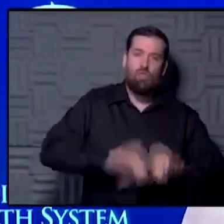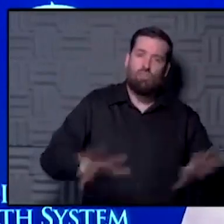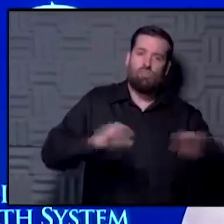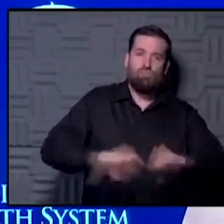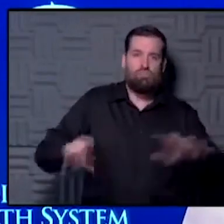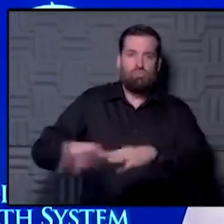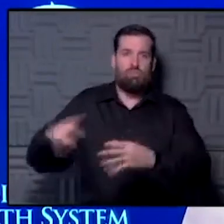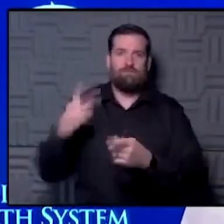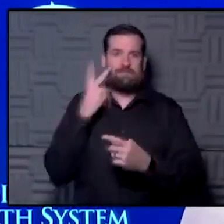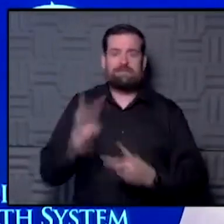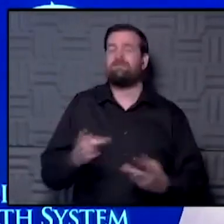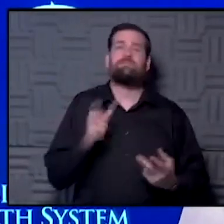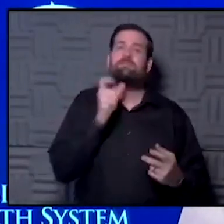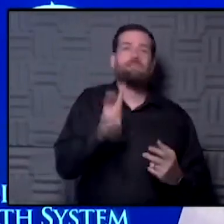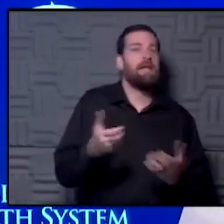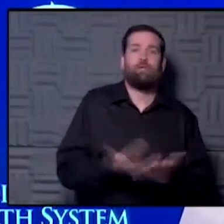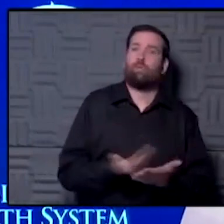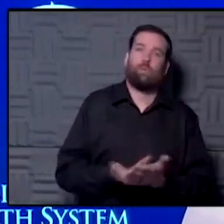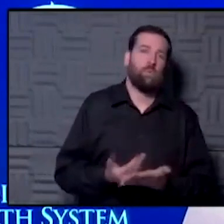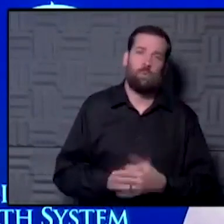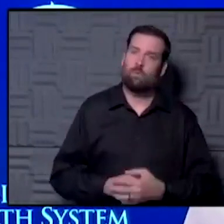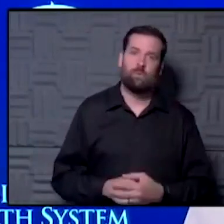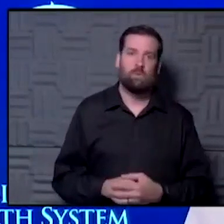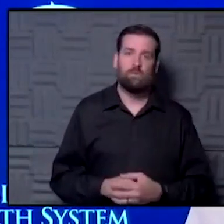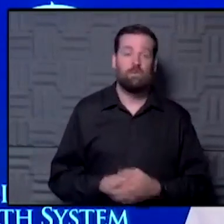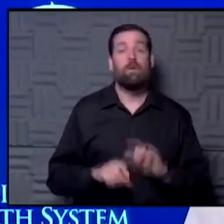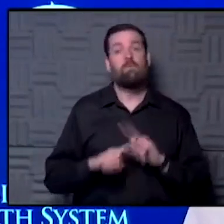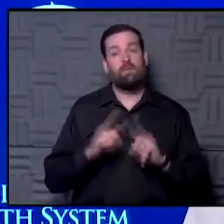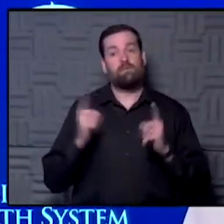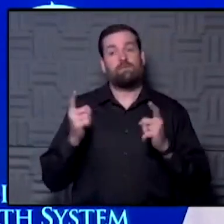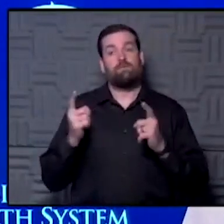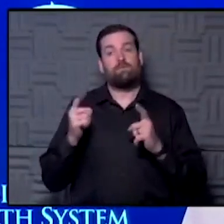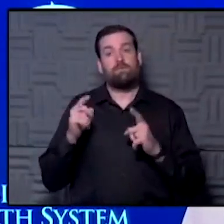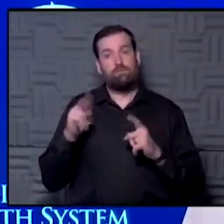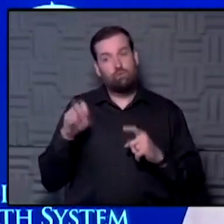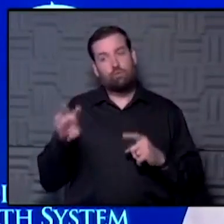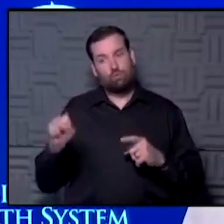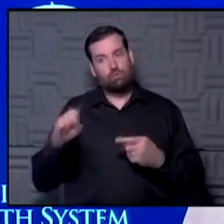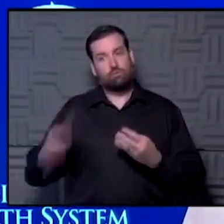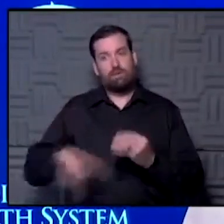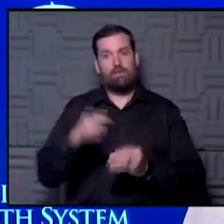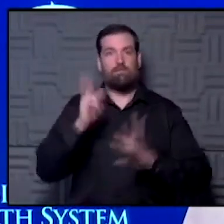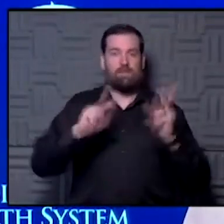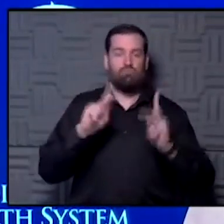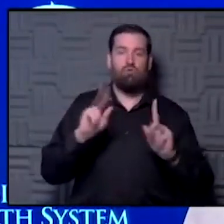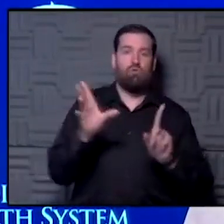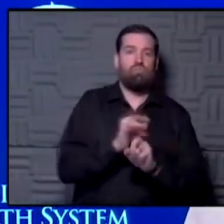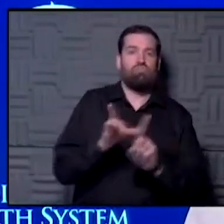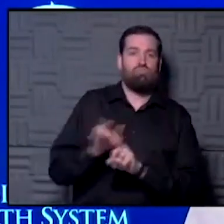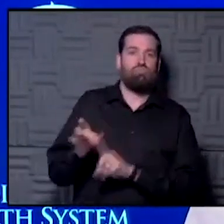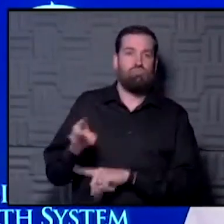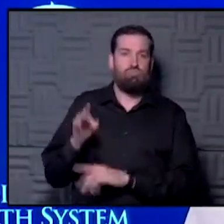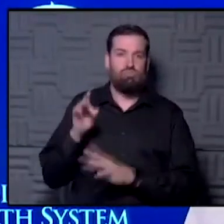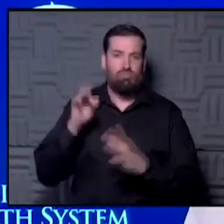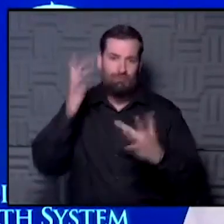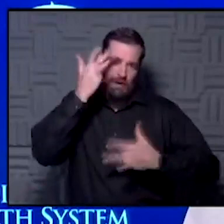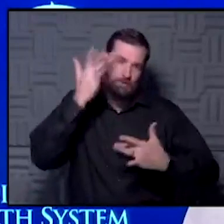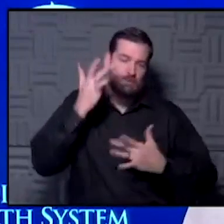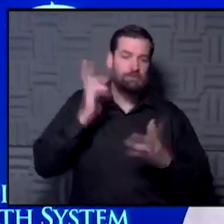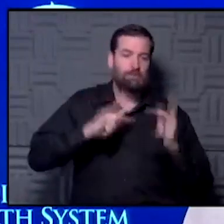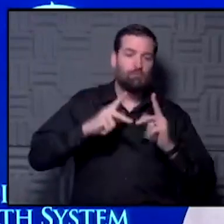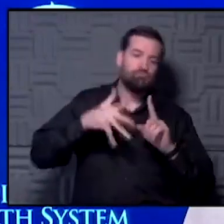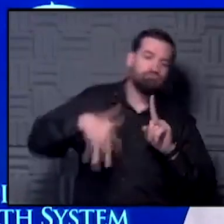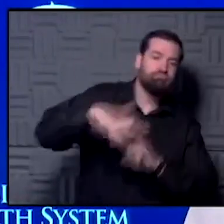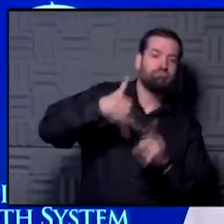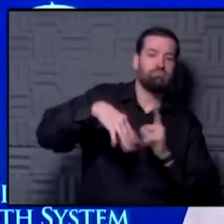seen. This is not new news. But it is news when people contract the virus, and people who are close